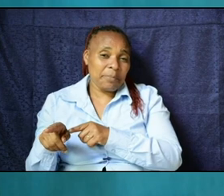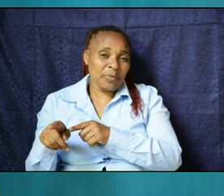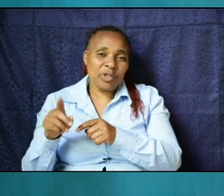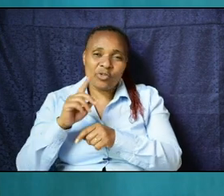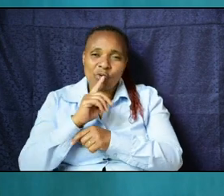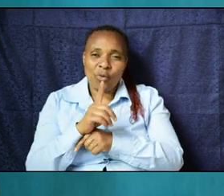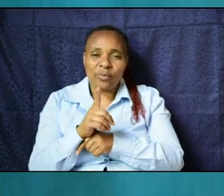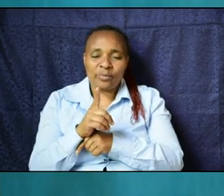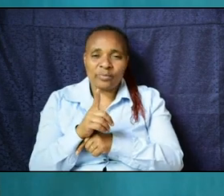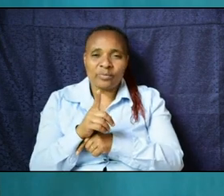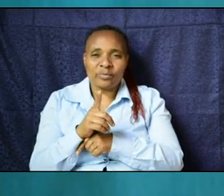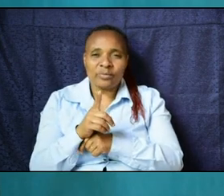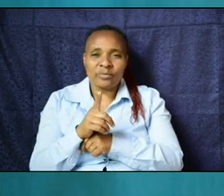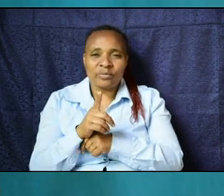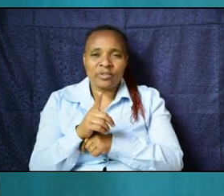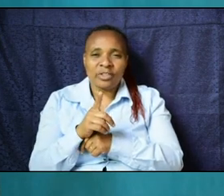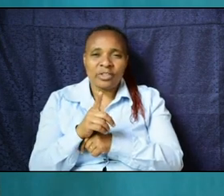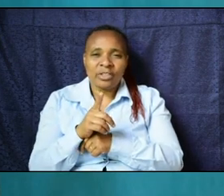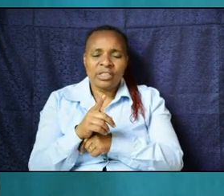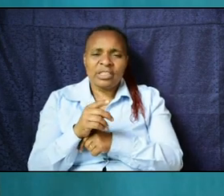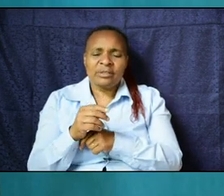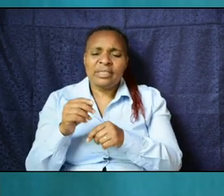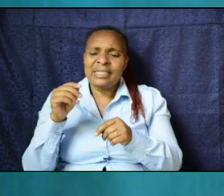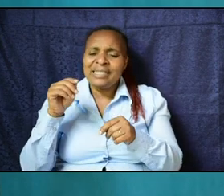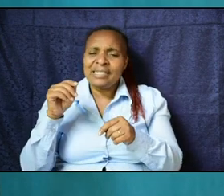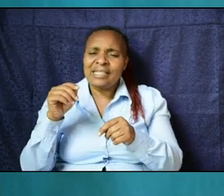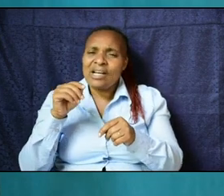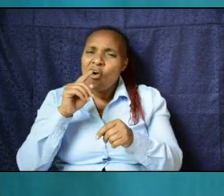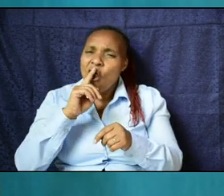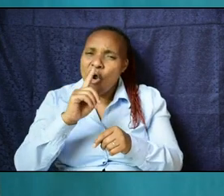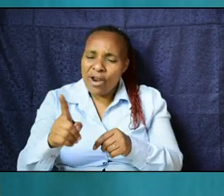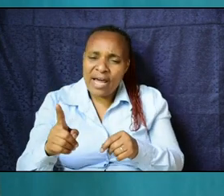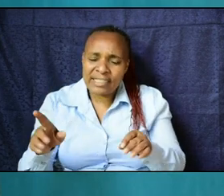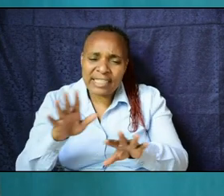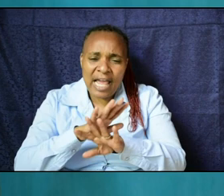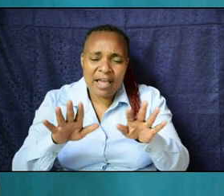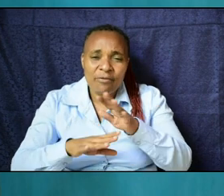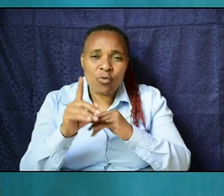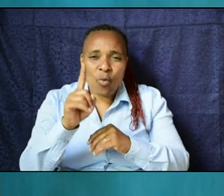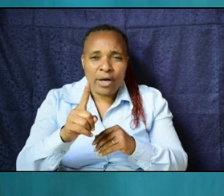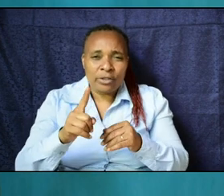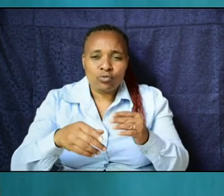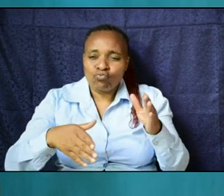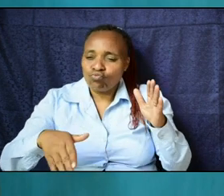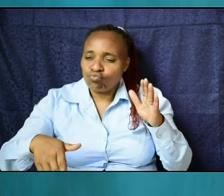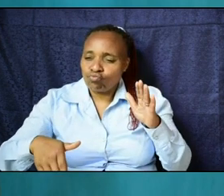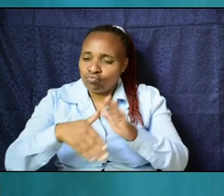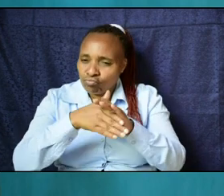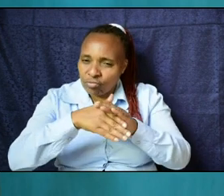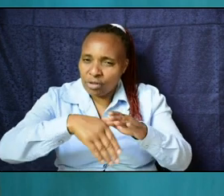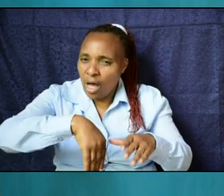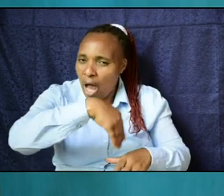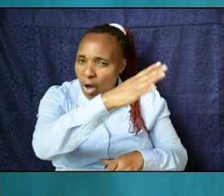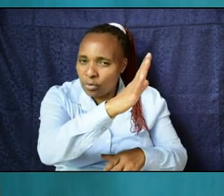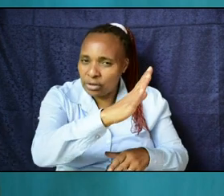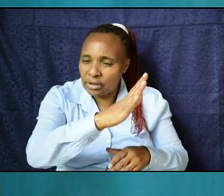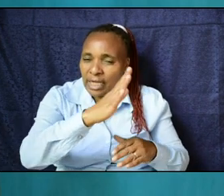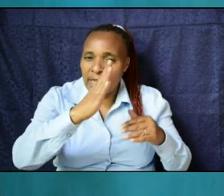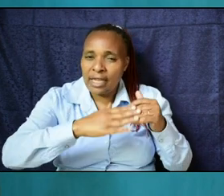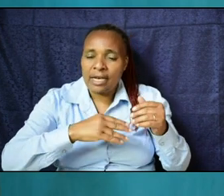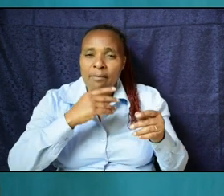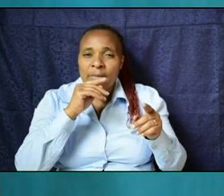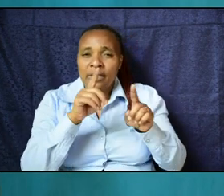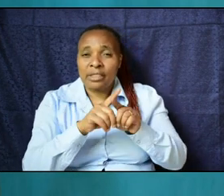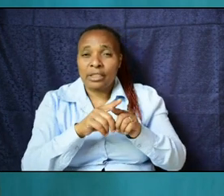So he orders everyone to get out except from his brothers, who have